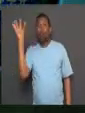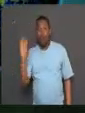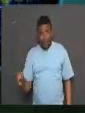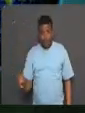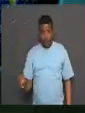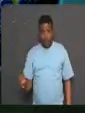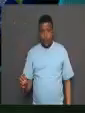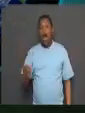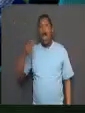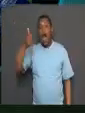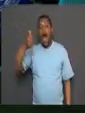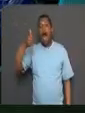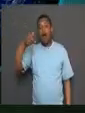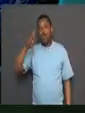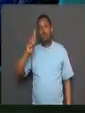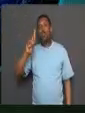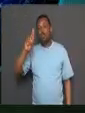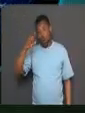0.93% argon,